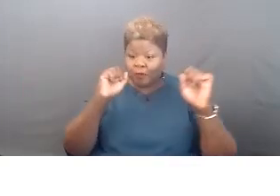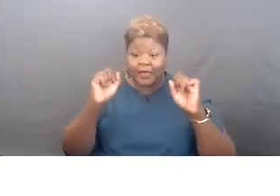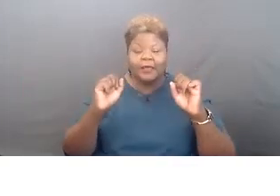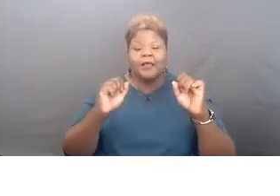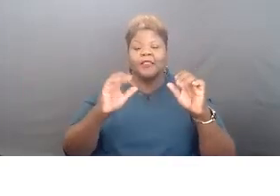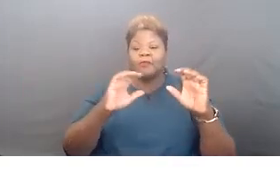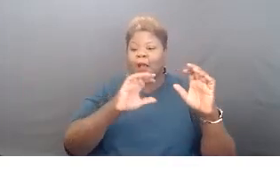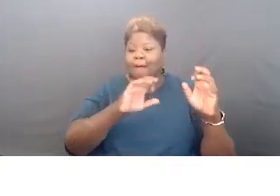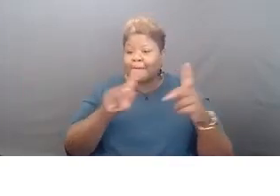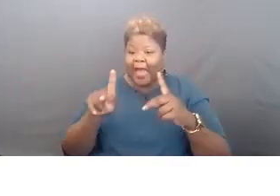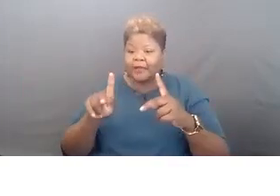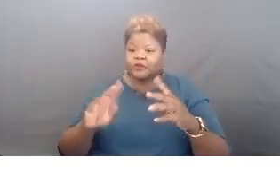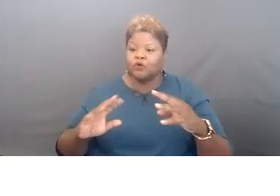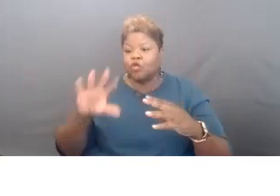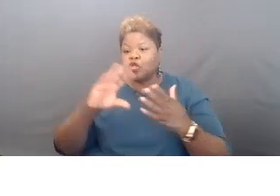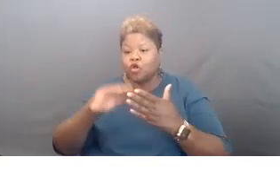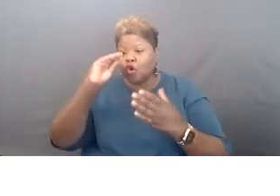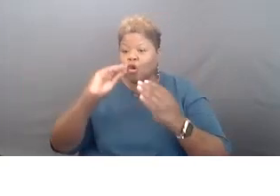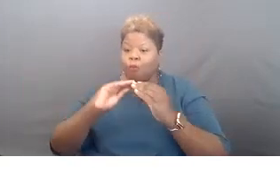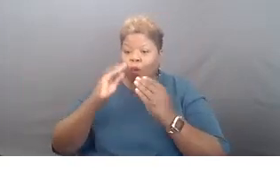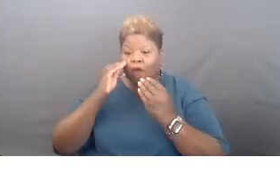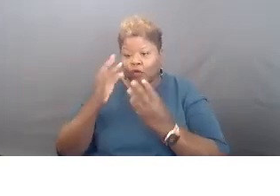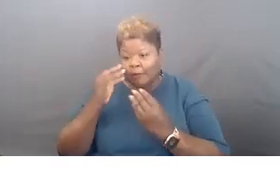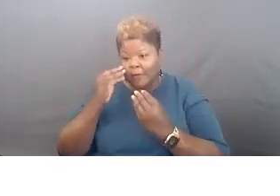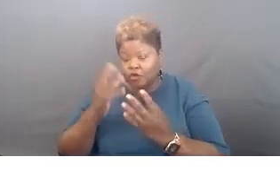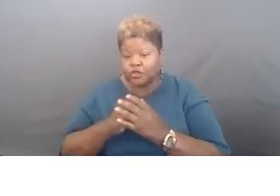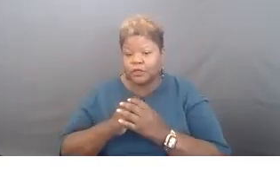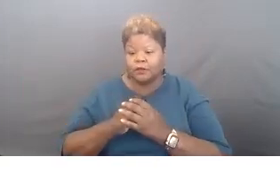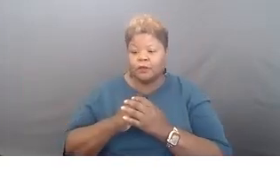back to where they can find more information. And